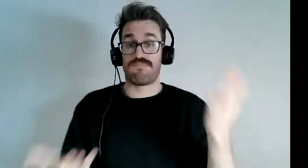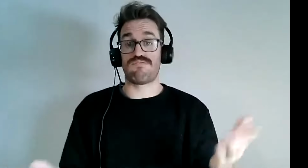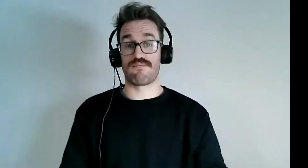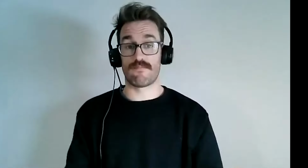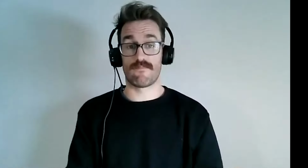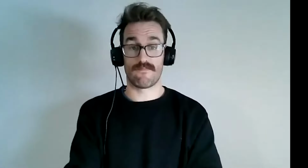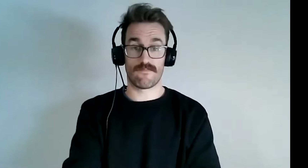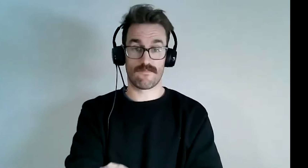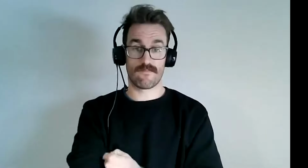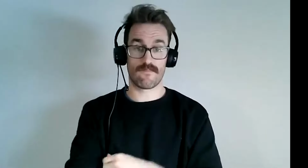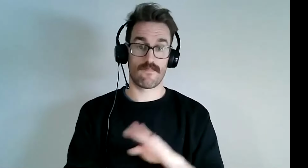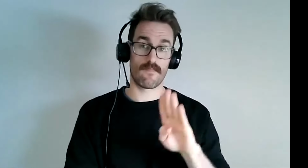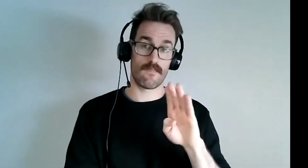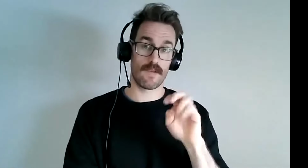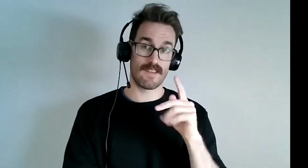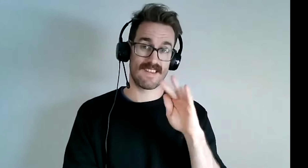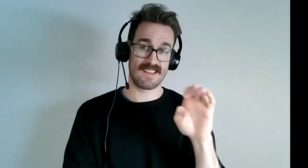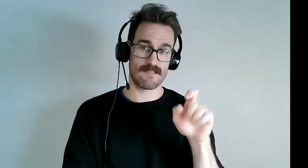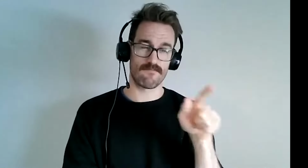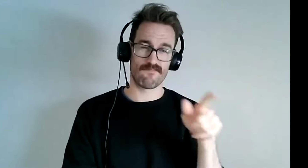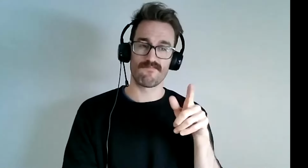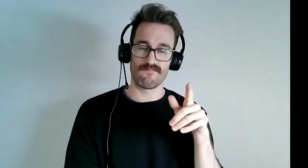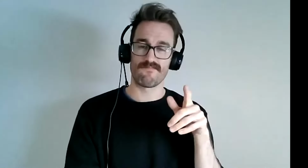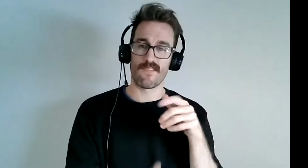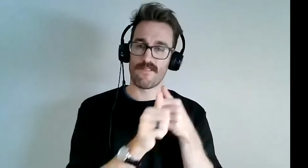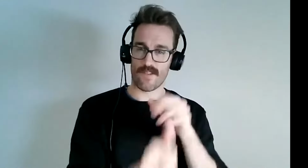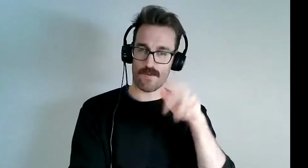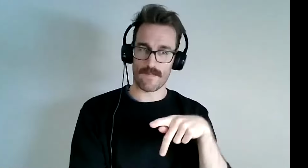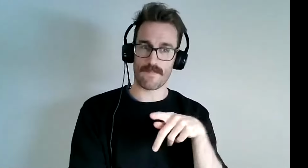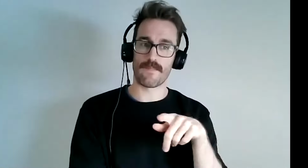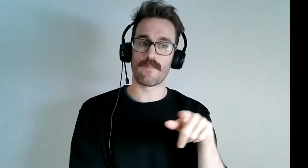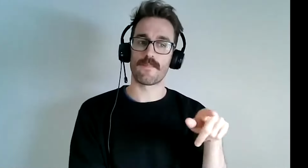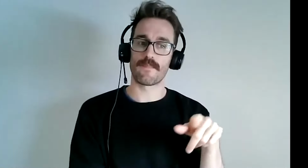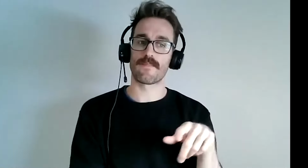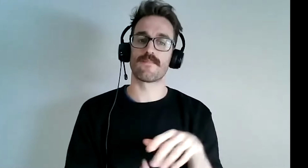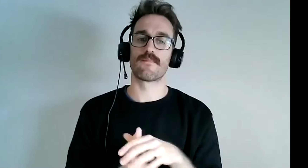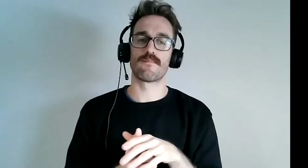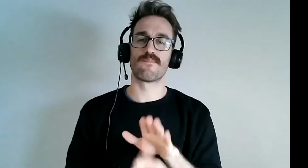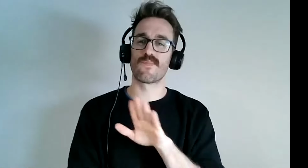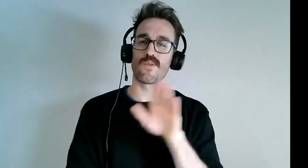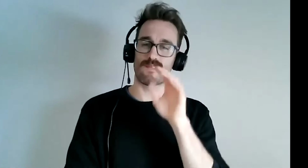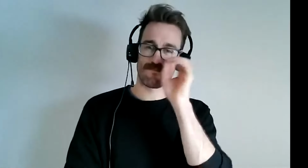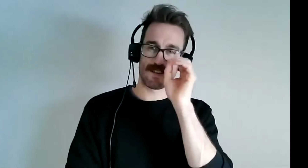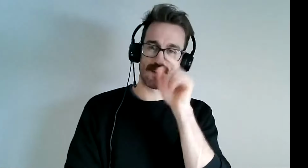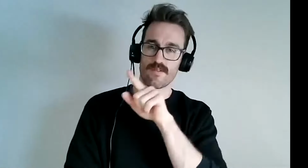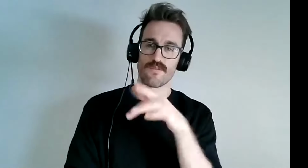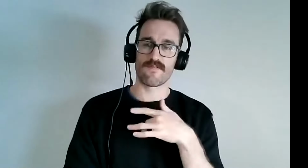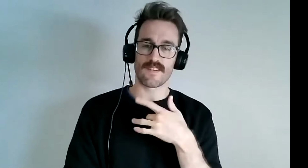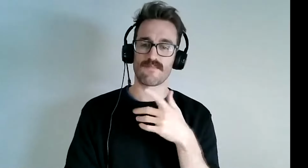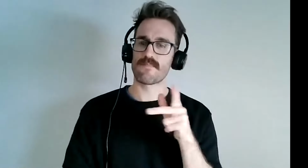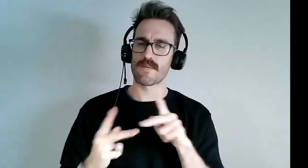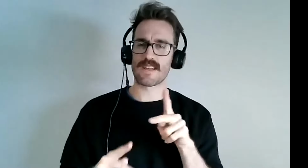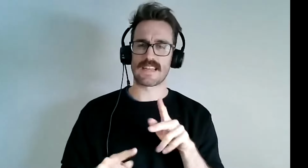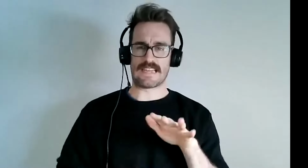follow-up to that, we have several people who asked, in your opinion, why is there such a reluctance towards